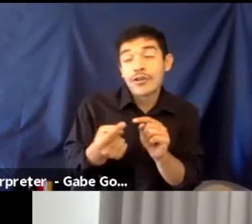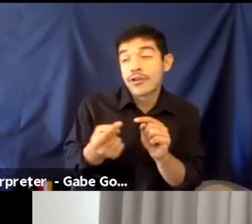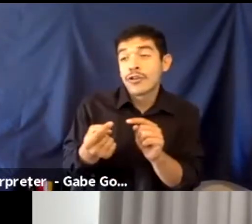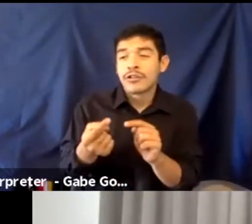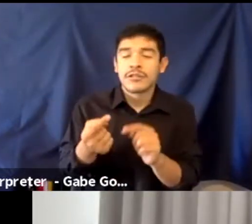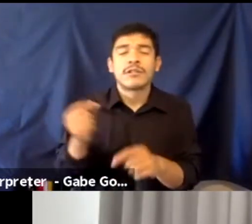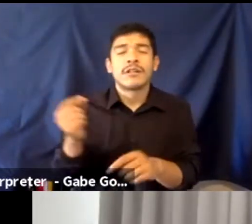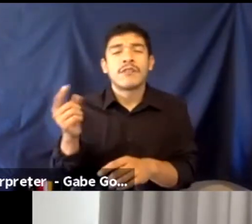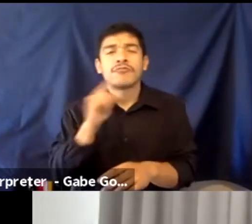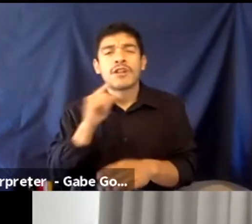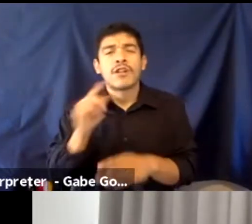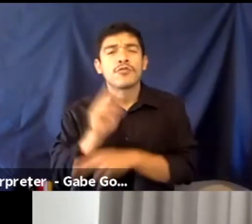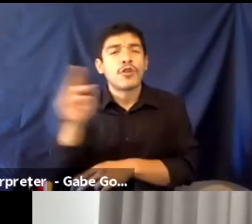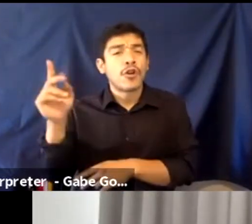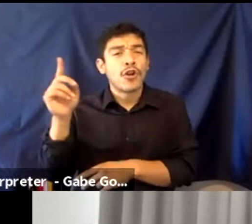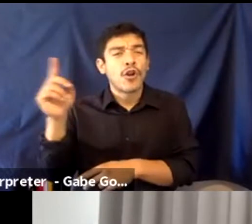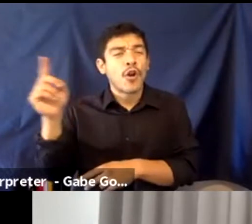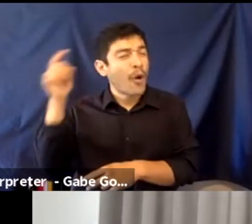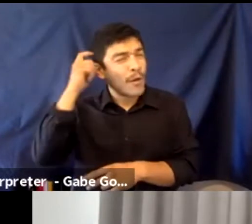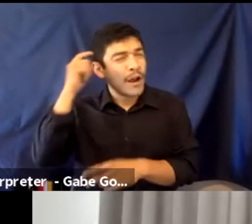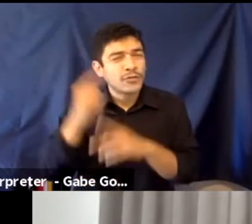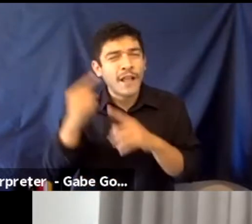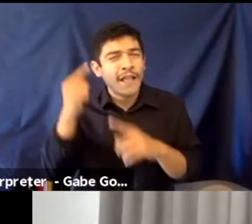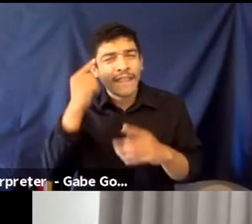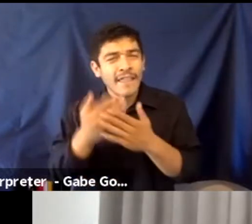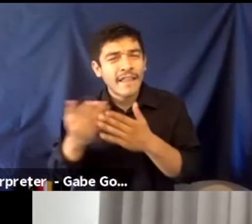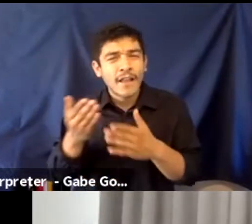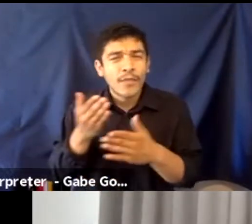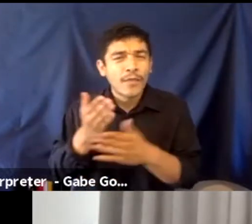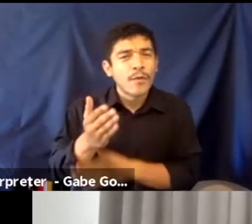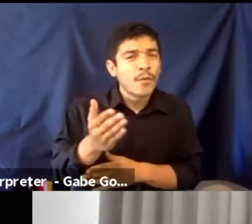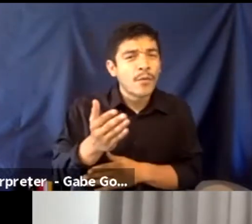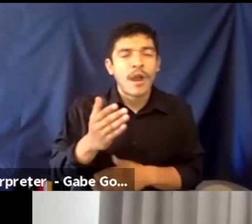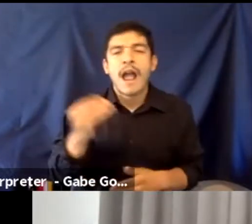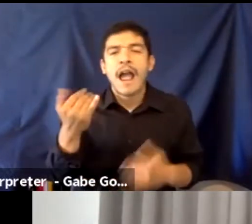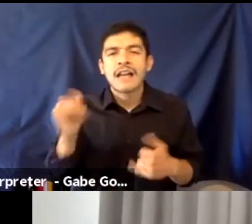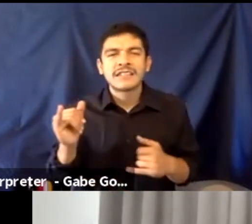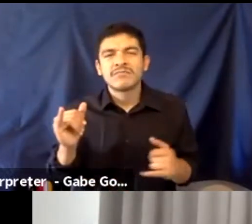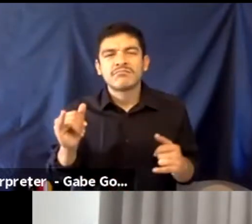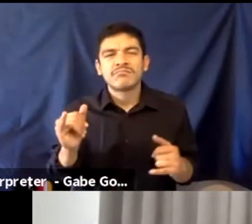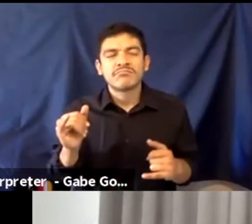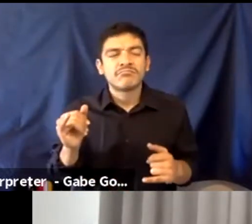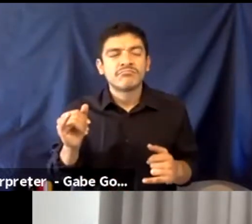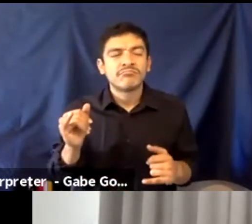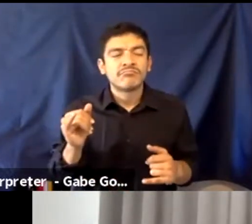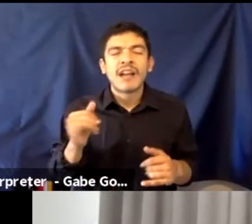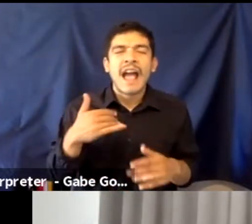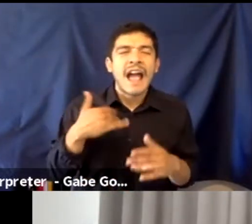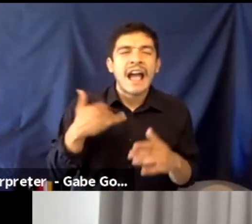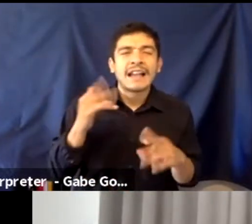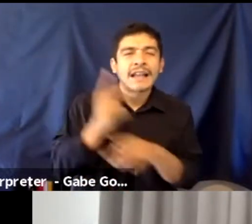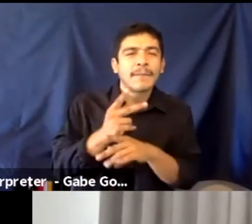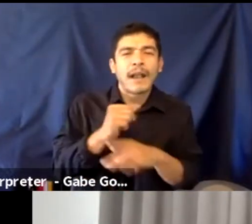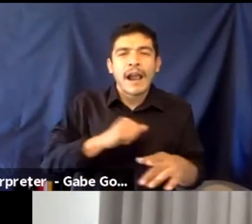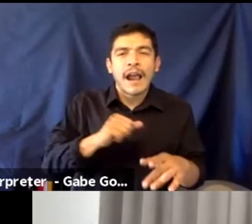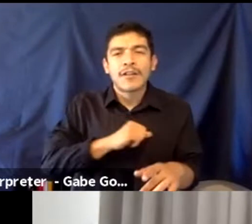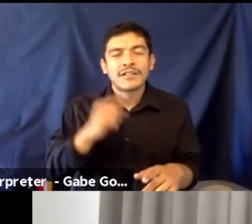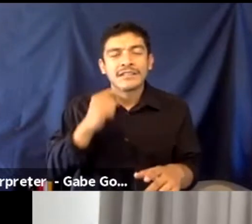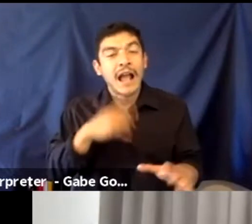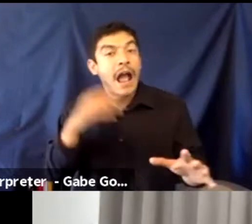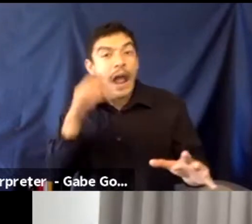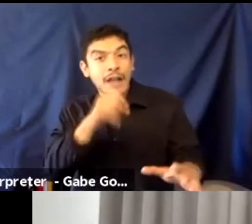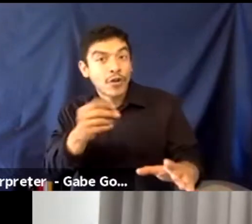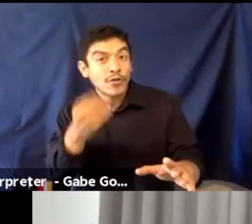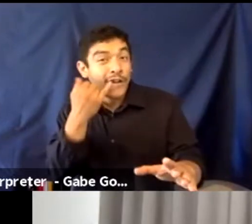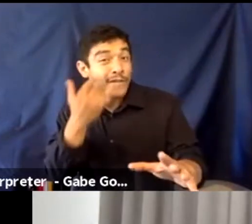really just using her brain to think things through while also still being like, okay, I guess you can do this thing if you want, just be